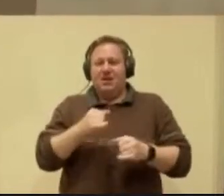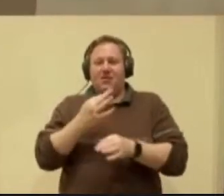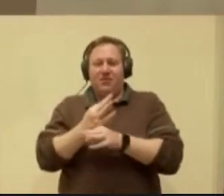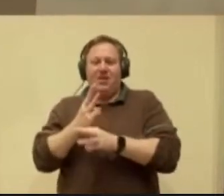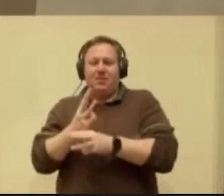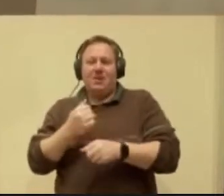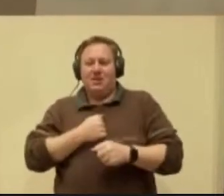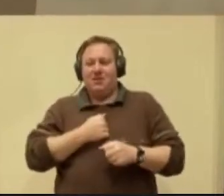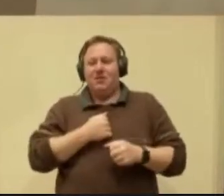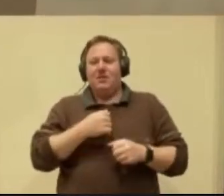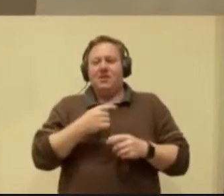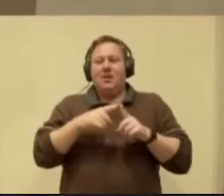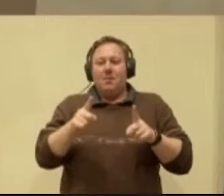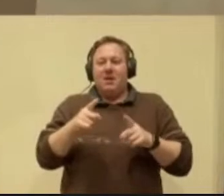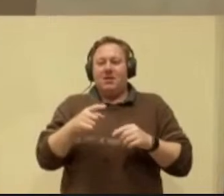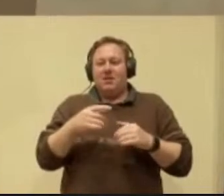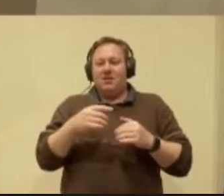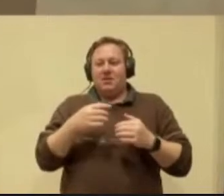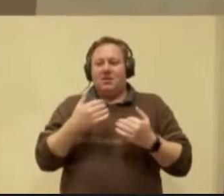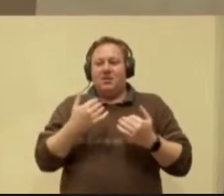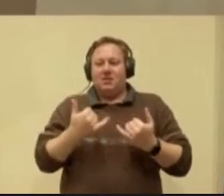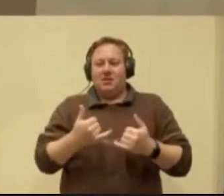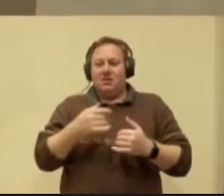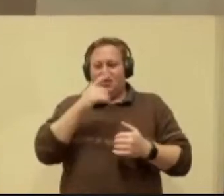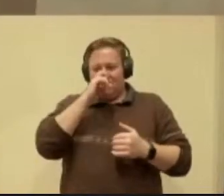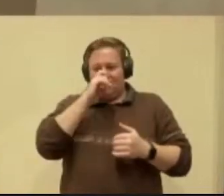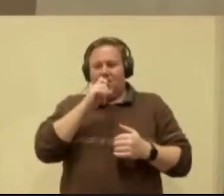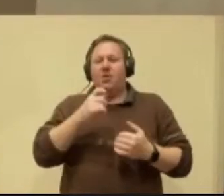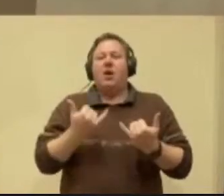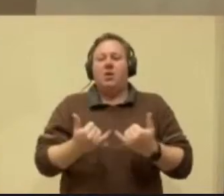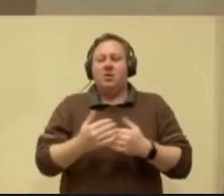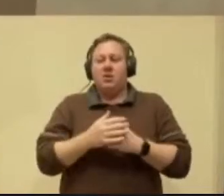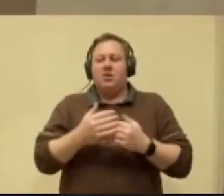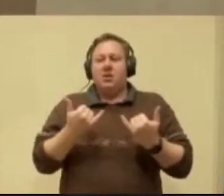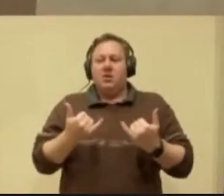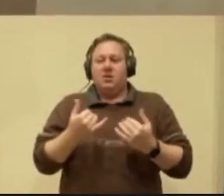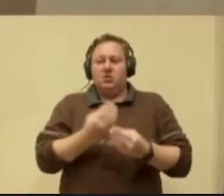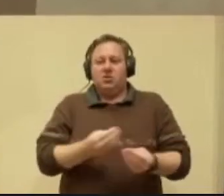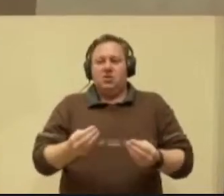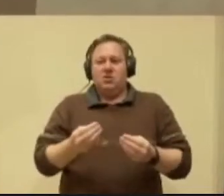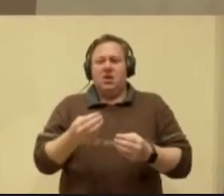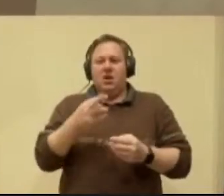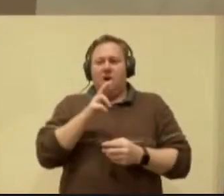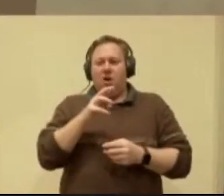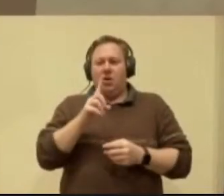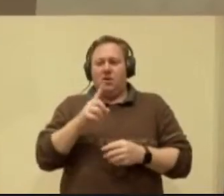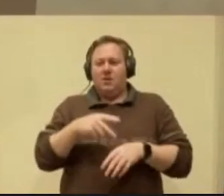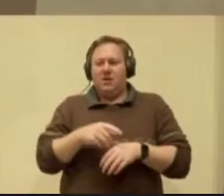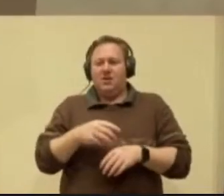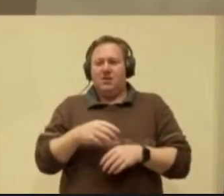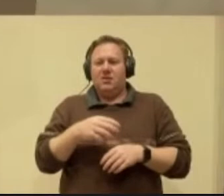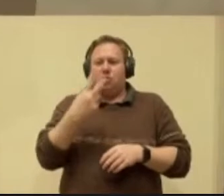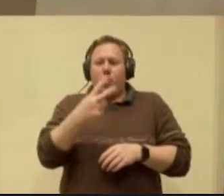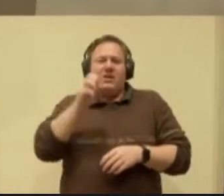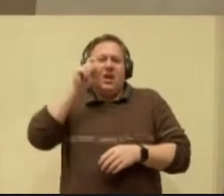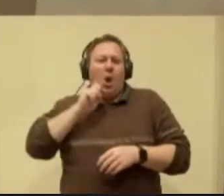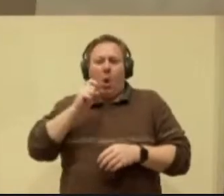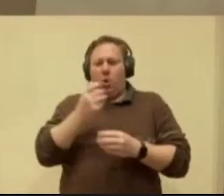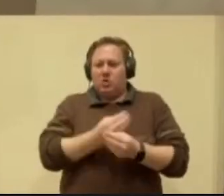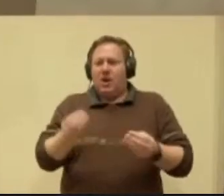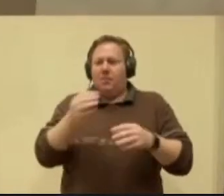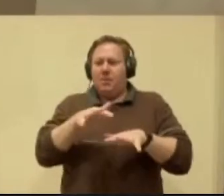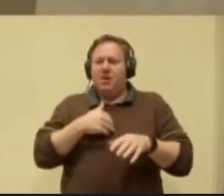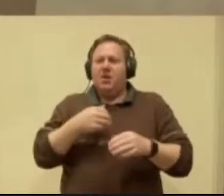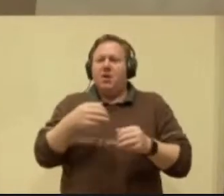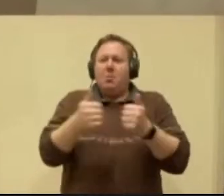but now our young people of 20 years only rdp house boyfriend ona lebanon they do all